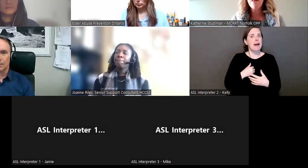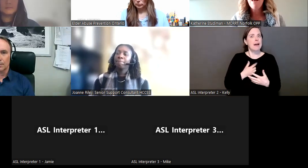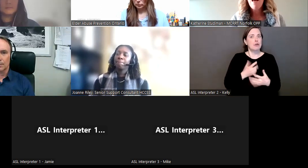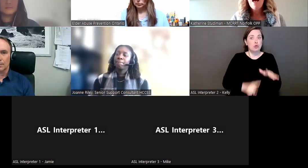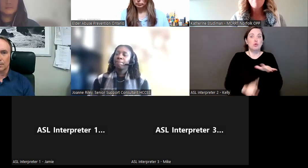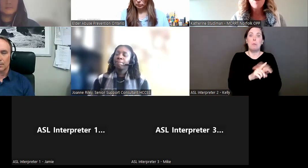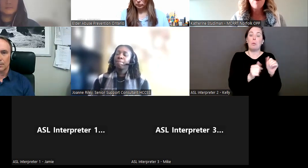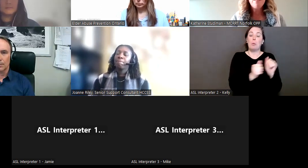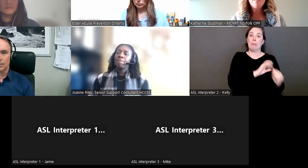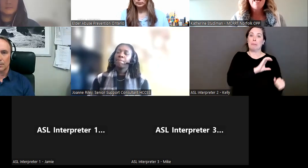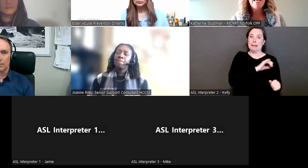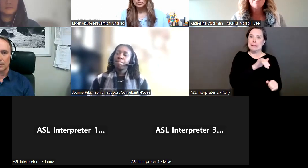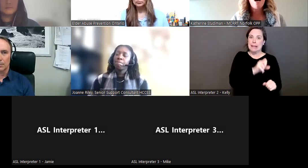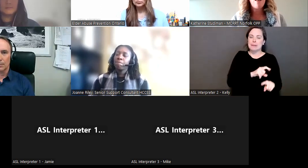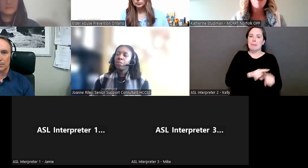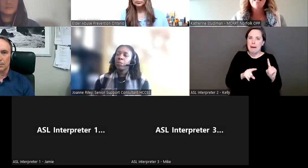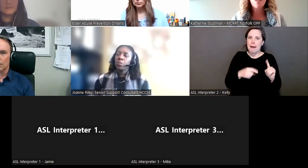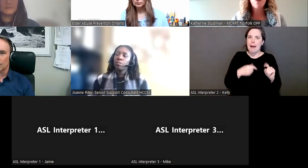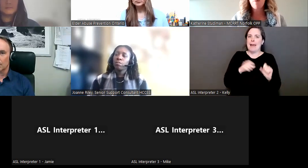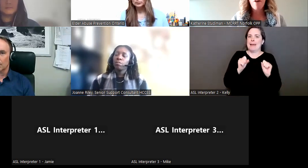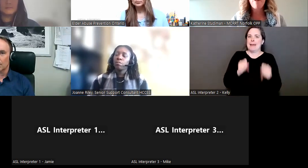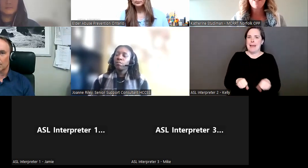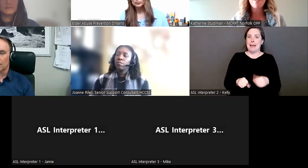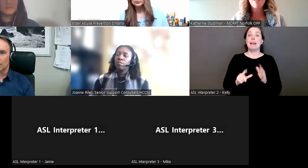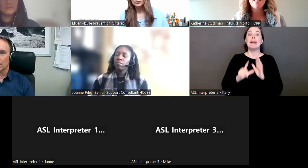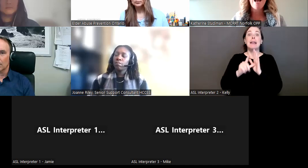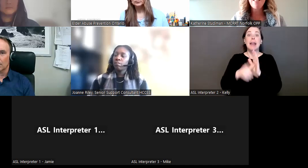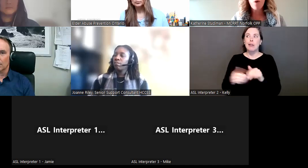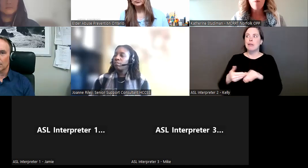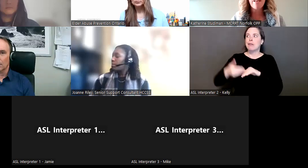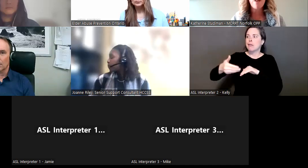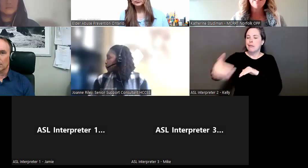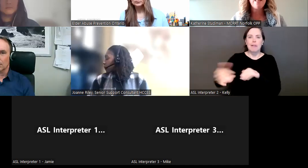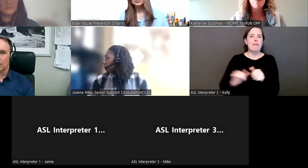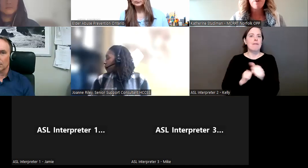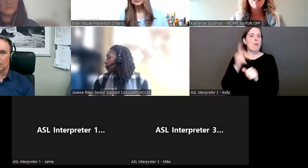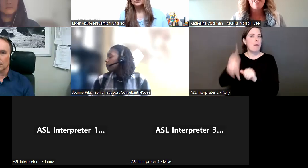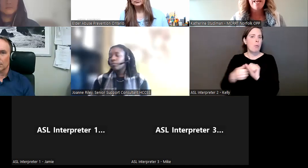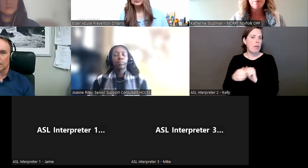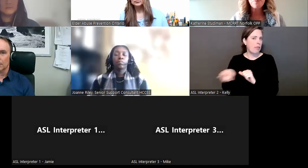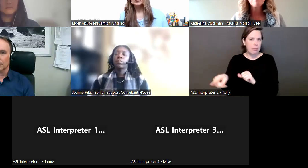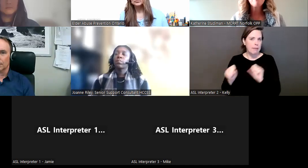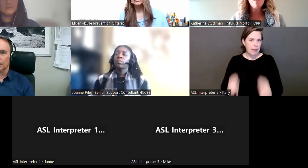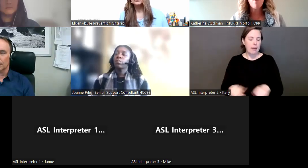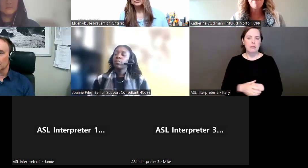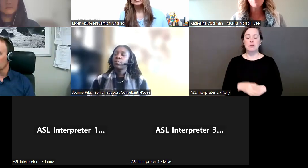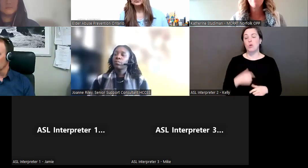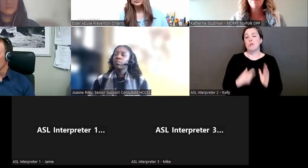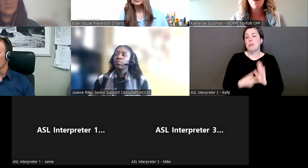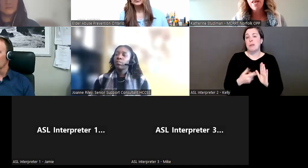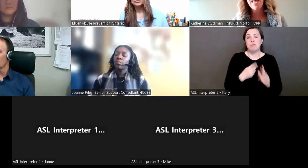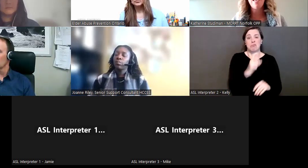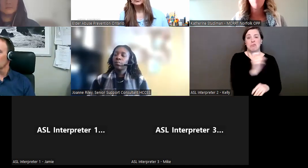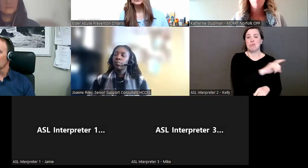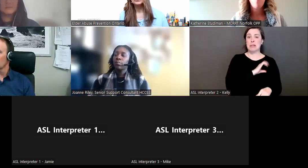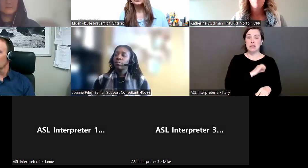up afterwards. And I'll just ask one of my officers, I'll just say, I need to go back out and see this person again. I want to make sure that